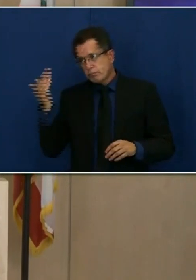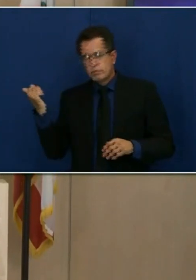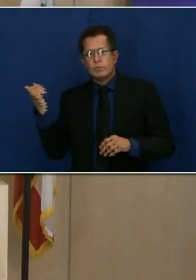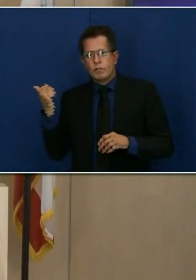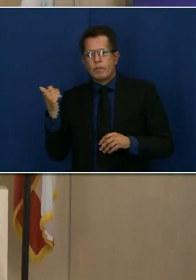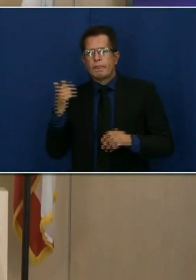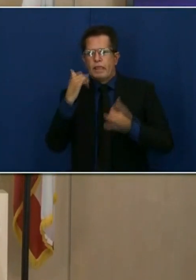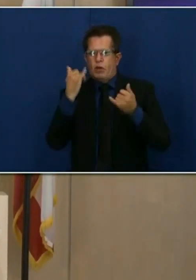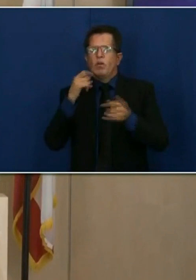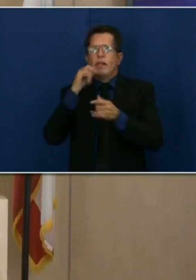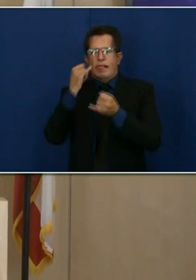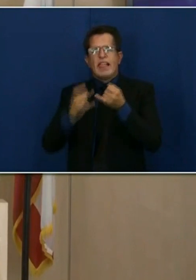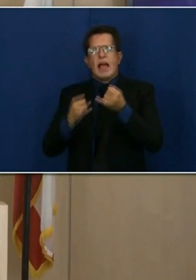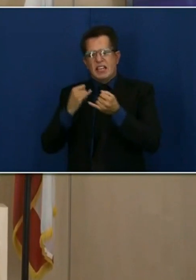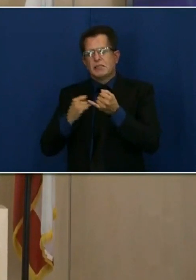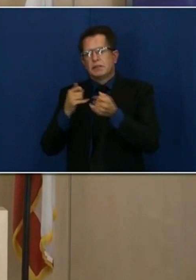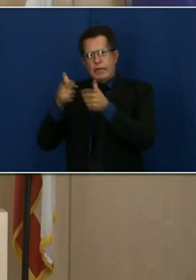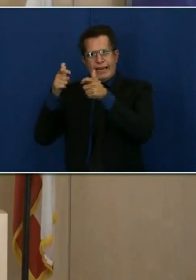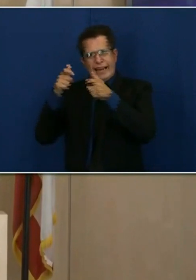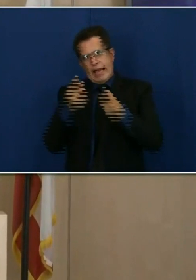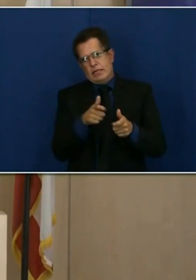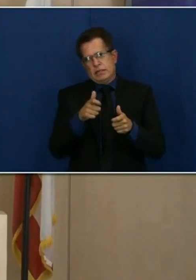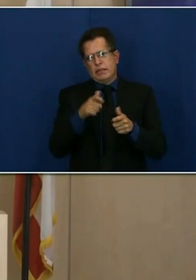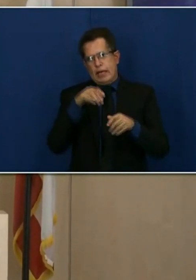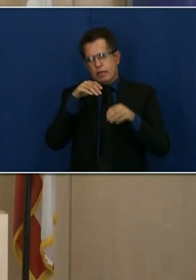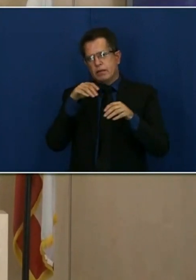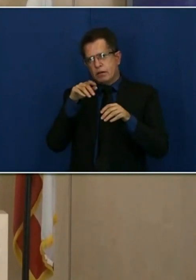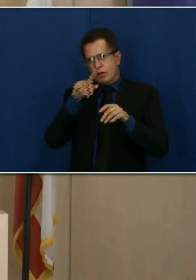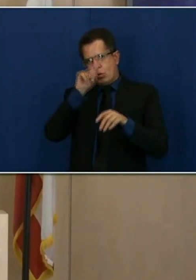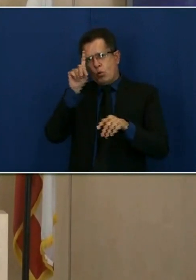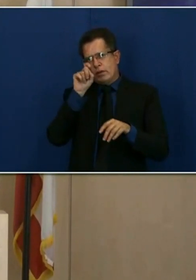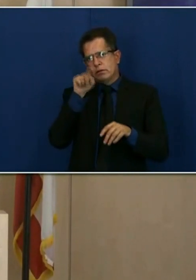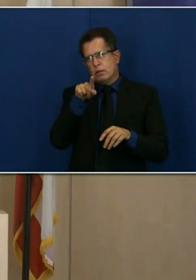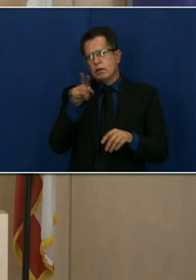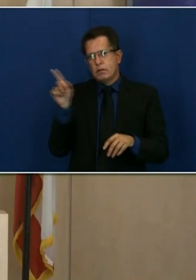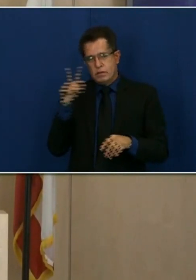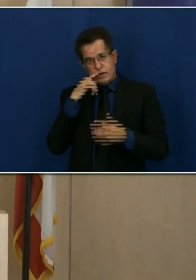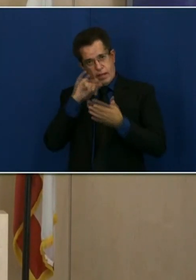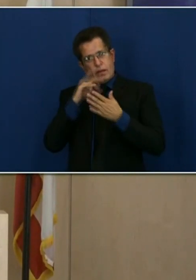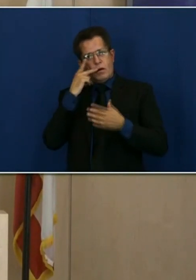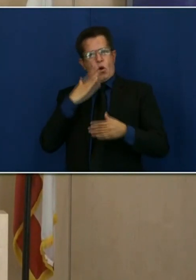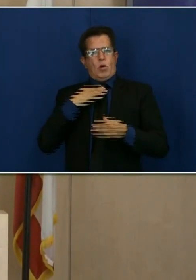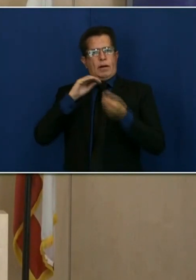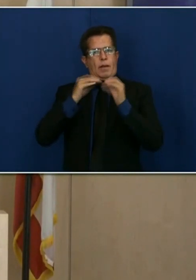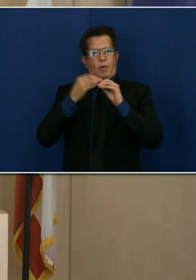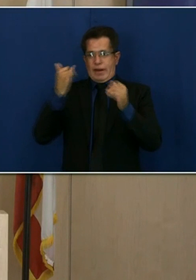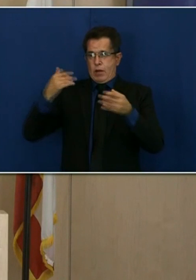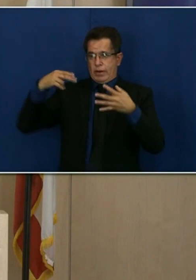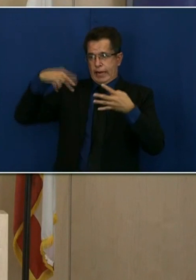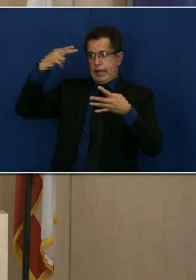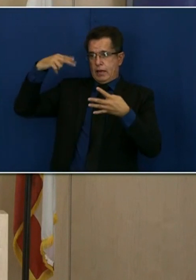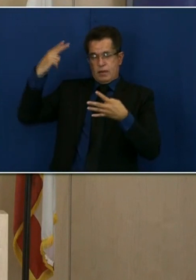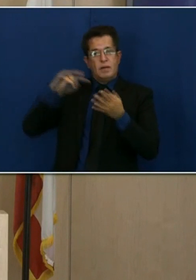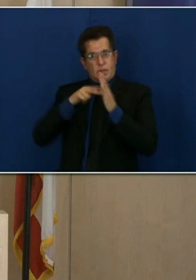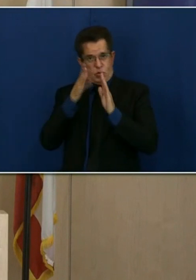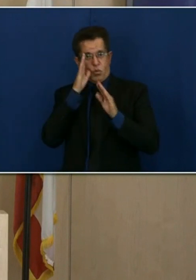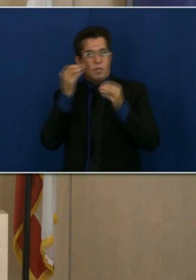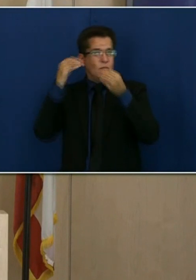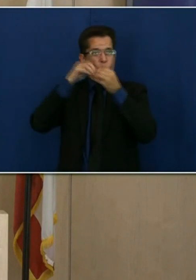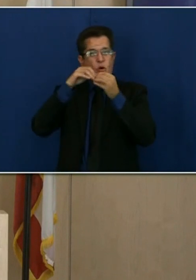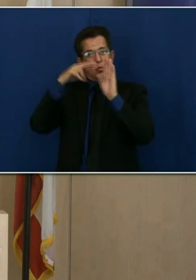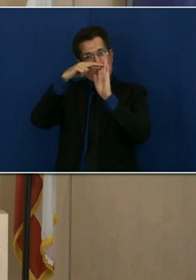This last texted question that we have is dealing with the fact that as these numbers increase, are we going to be looking at more stricter